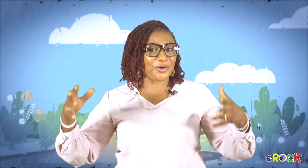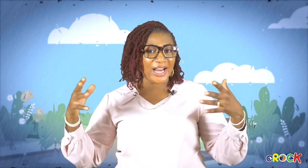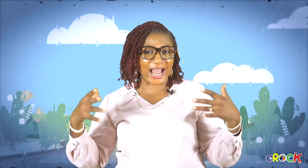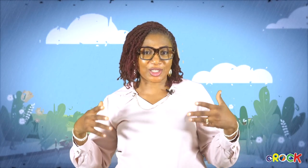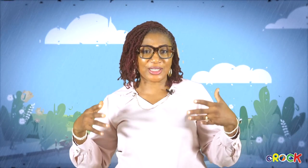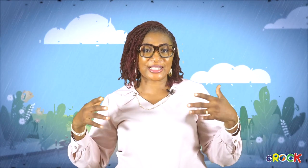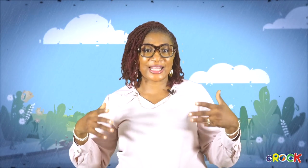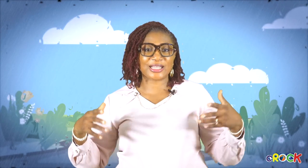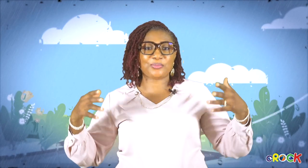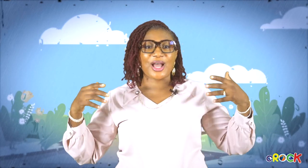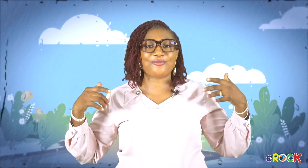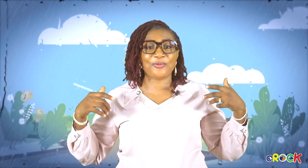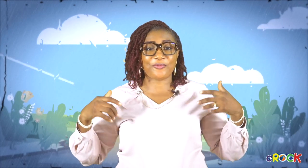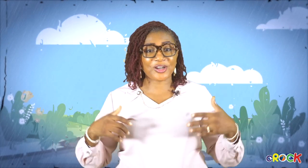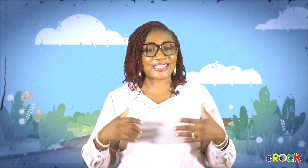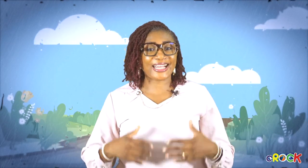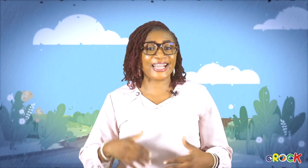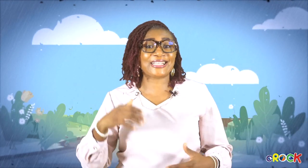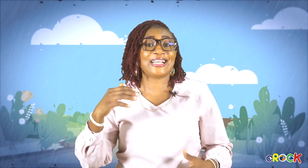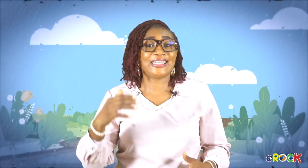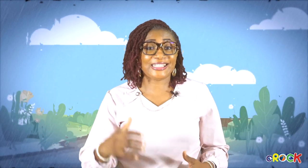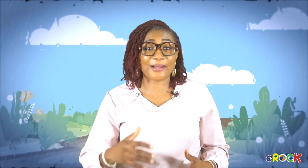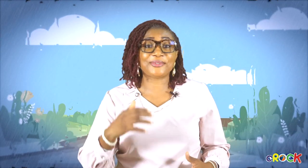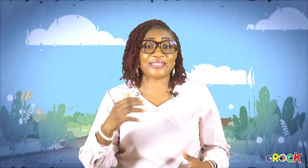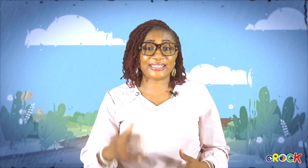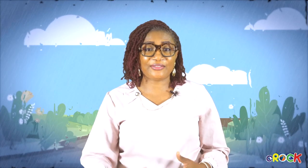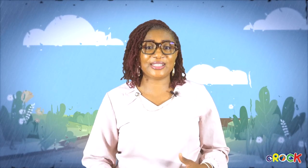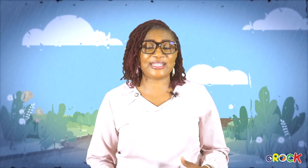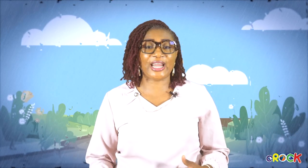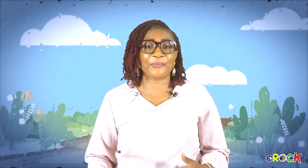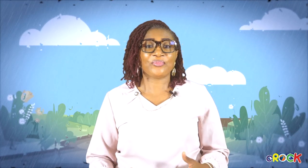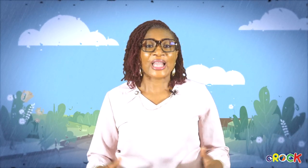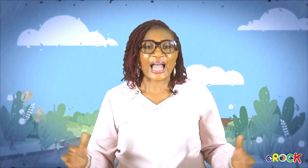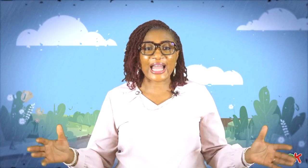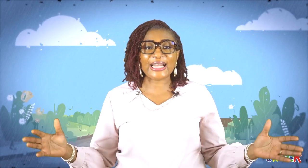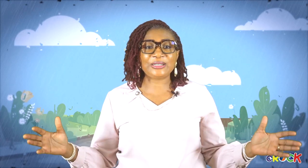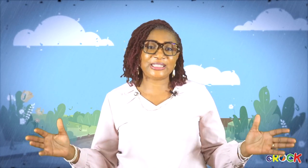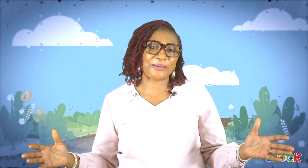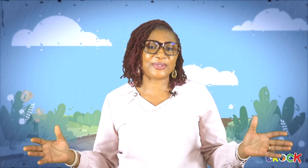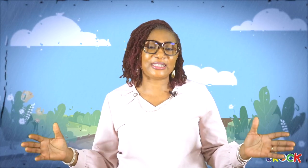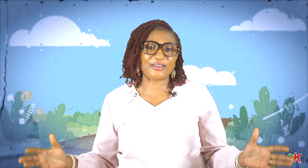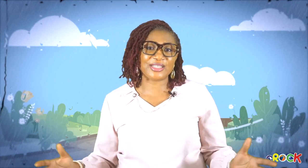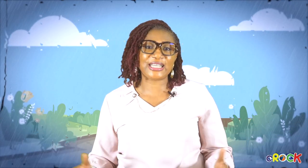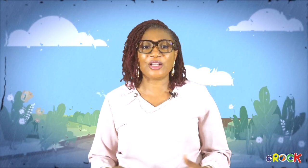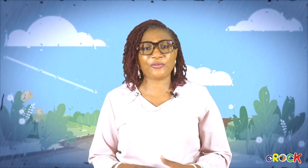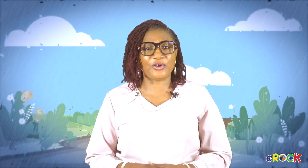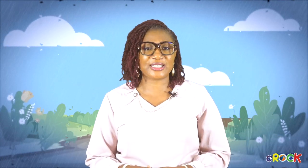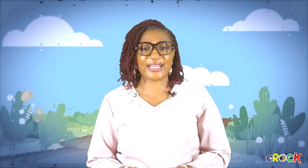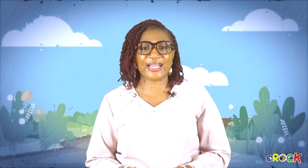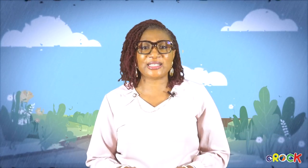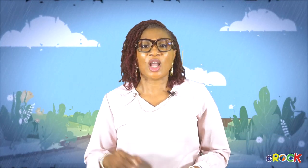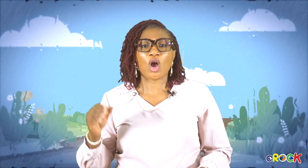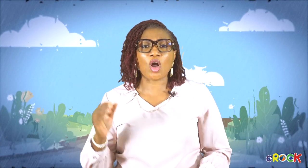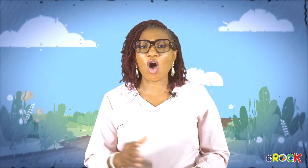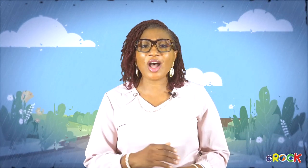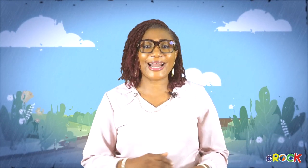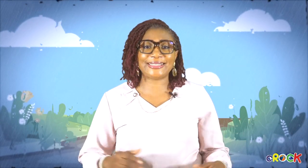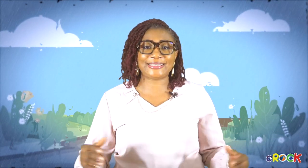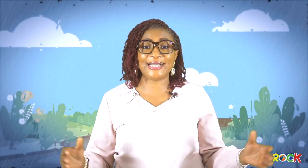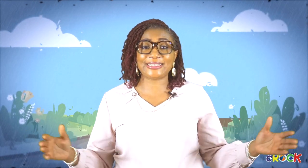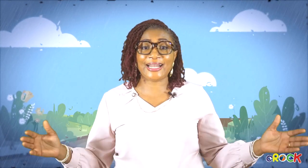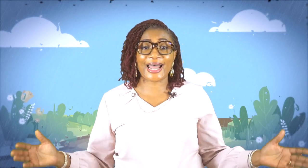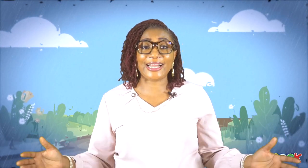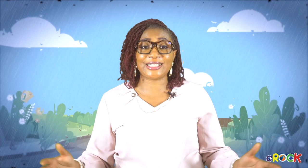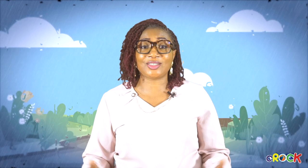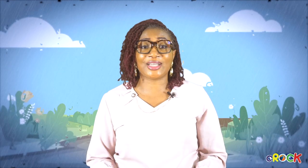our story actually starts back from 1 Kings chapter 17. And in chapter 17 of 1 Kings, God